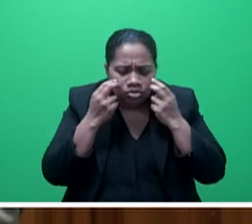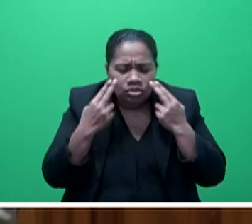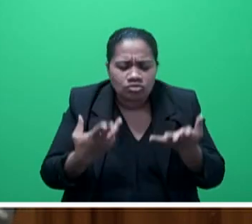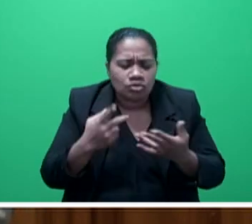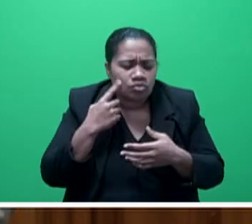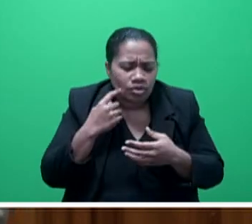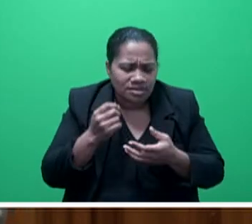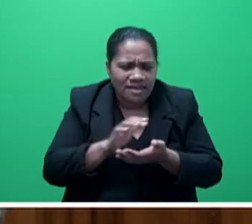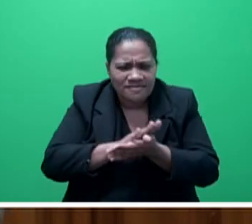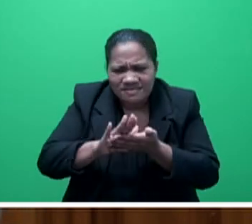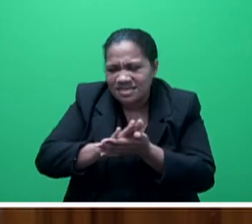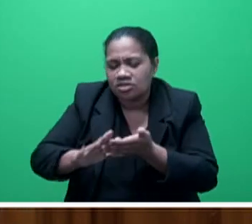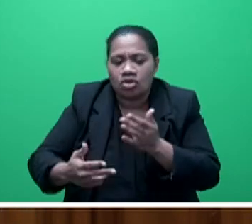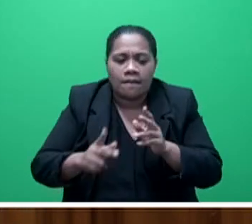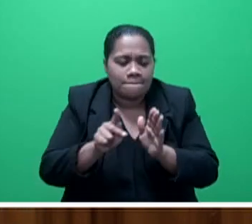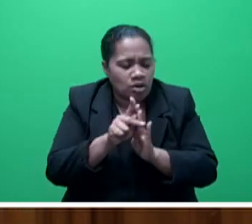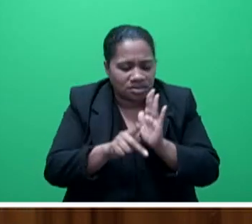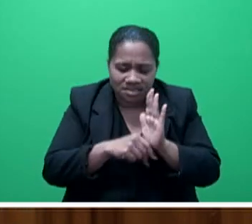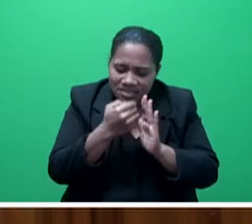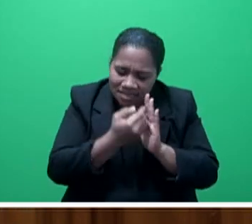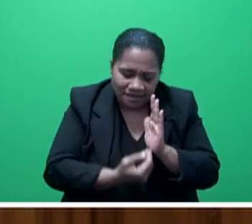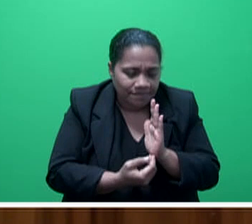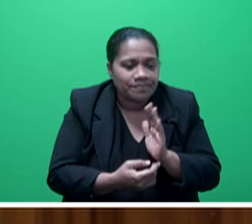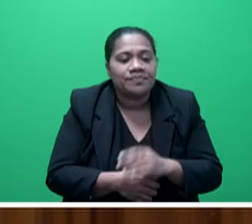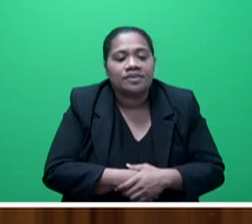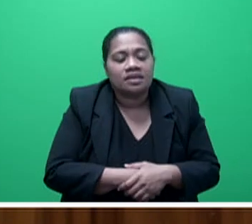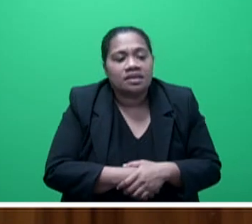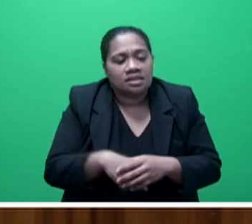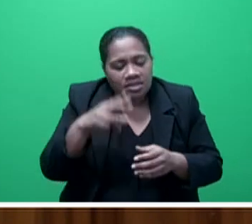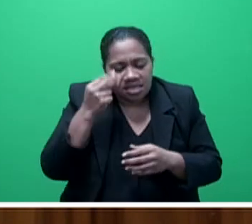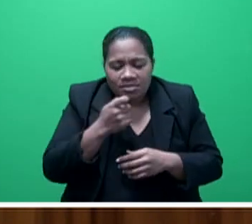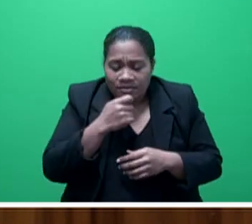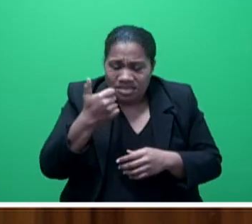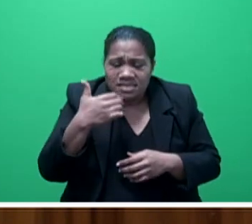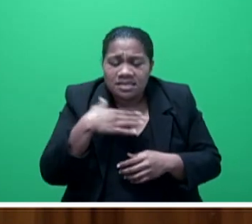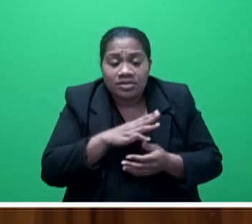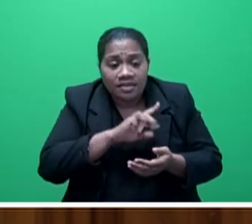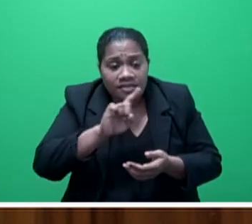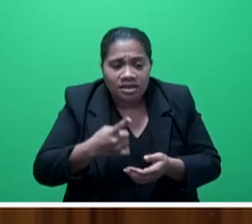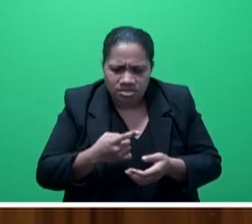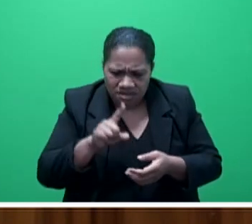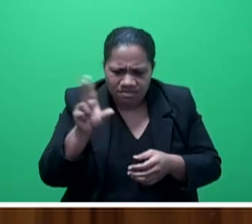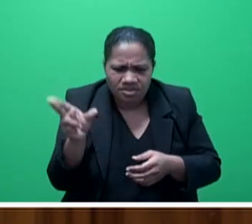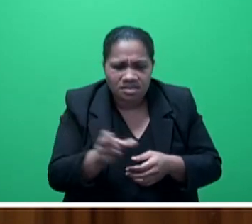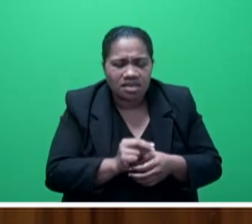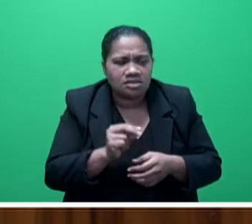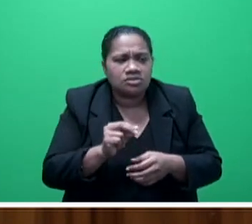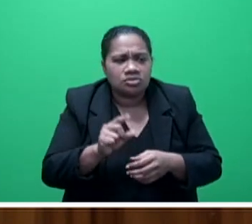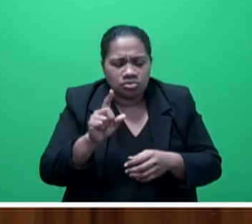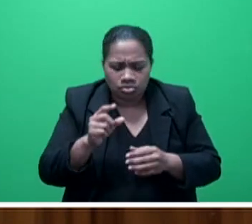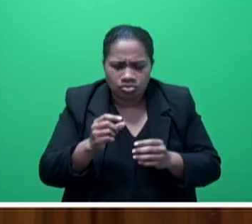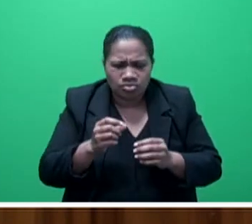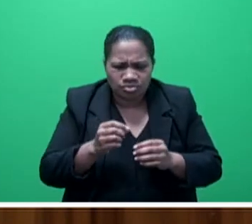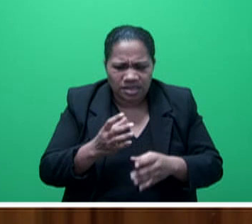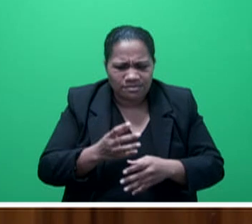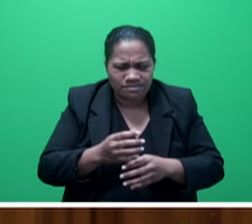and Sanitation Policy, to name a few. $600,000 is being committed to carry out maintenance and upgrading of government-owned buildings.